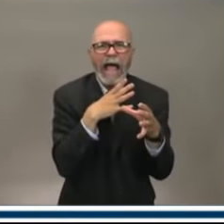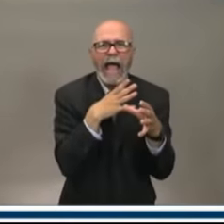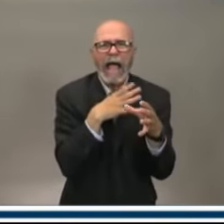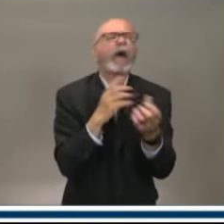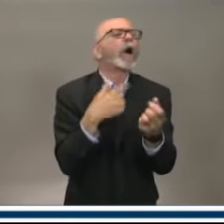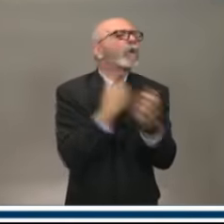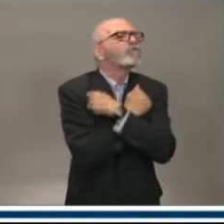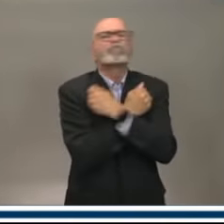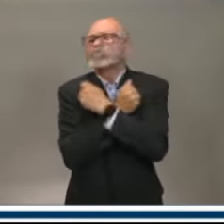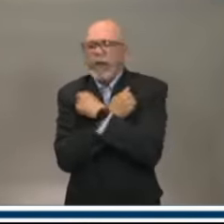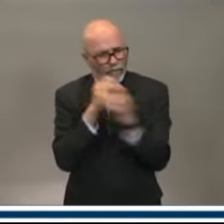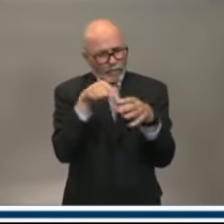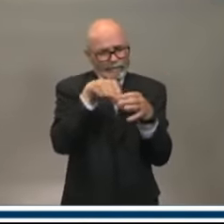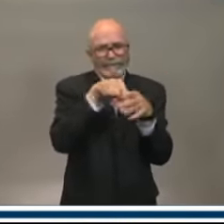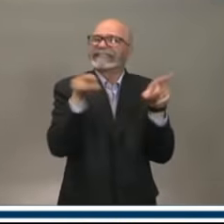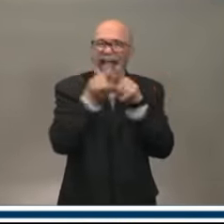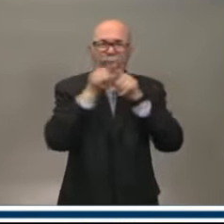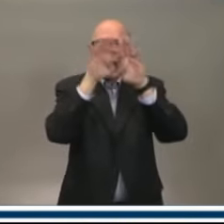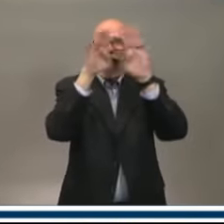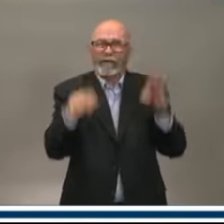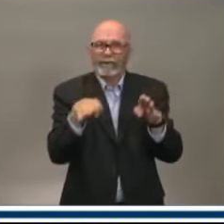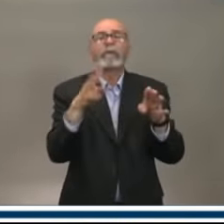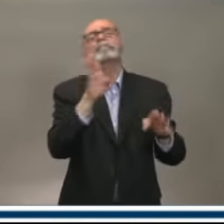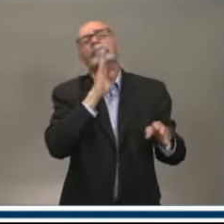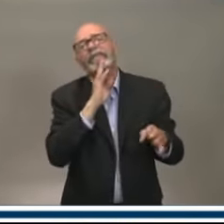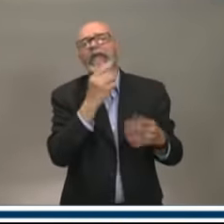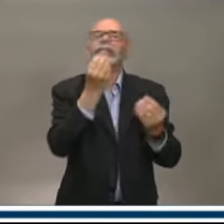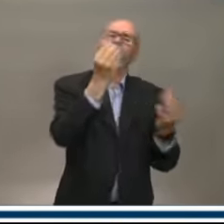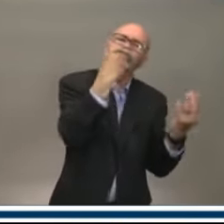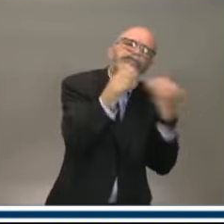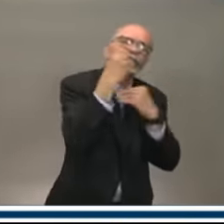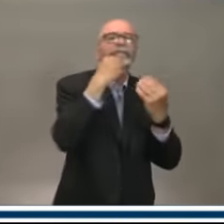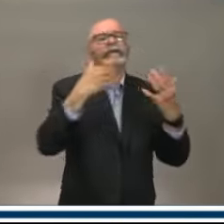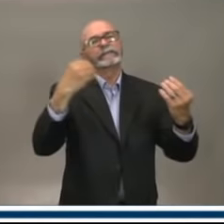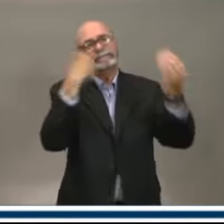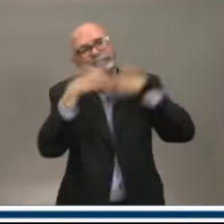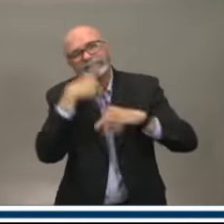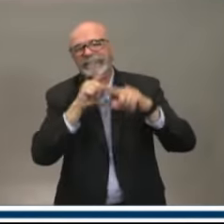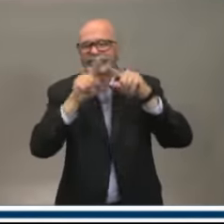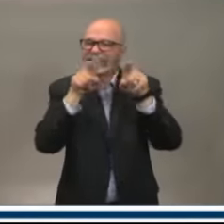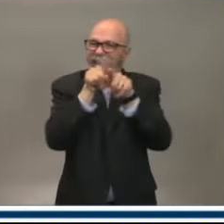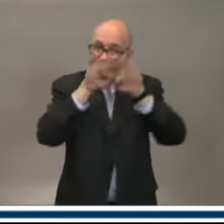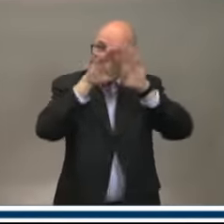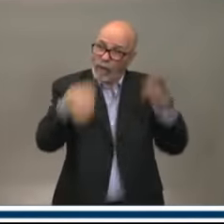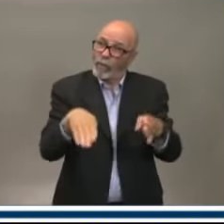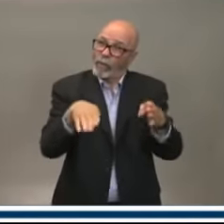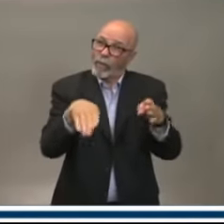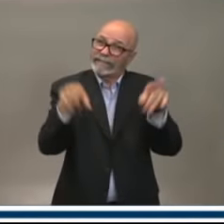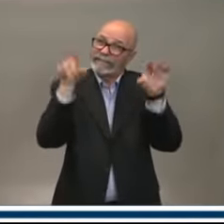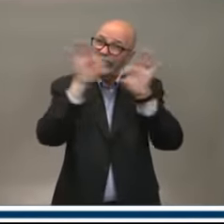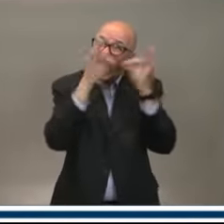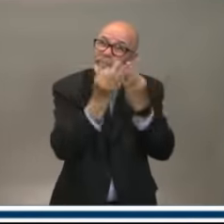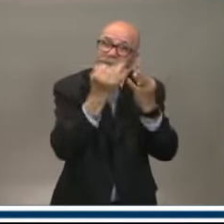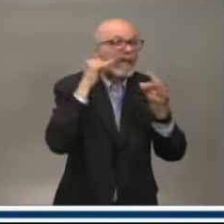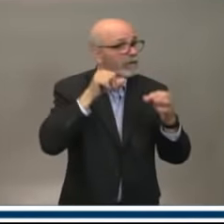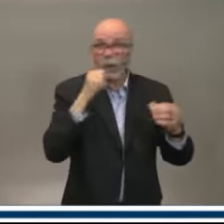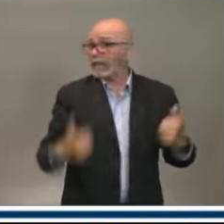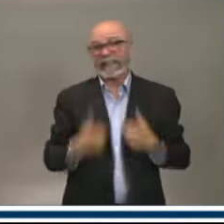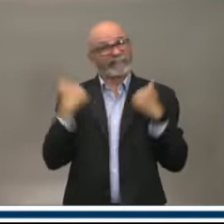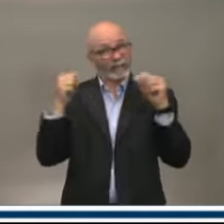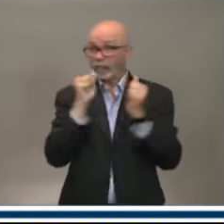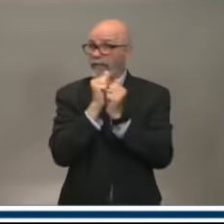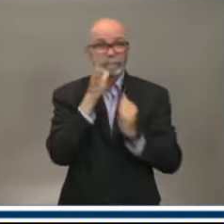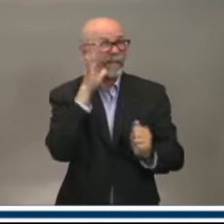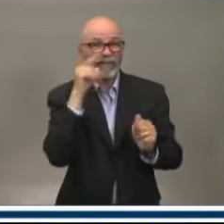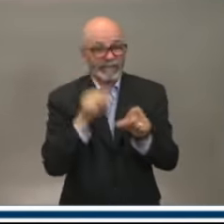tell her you love her, make her breakfast. Thank her for everything she does. But for those of you who do not live with their mom, please, we